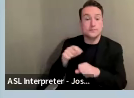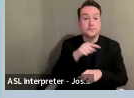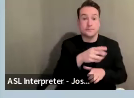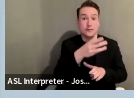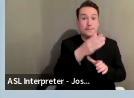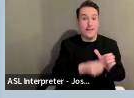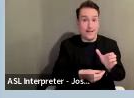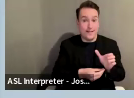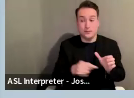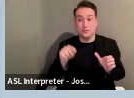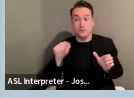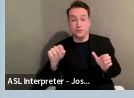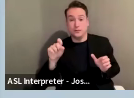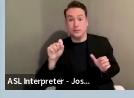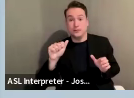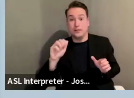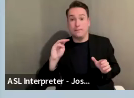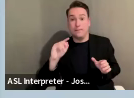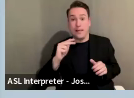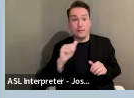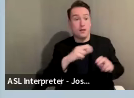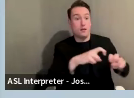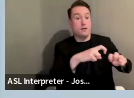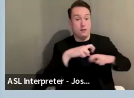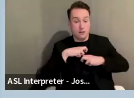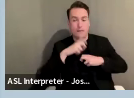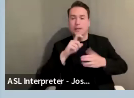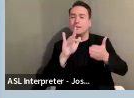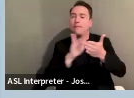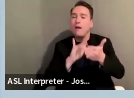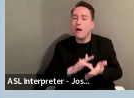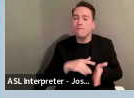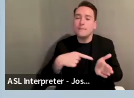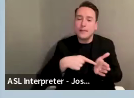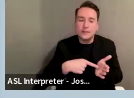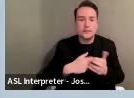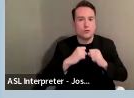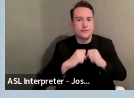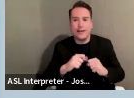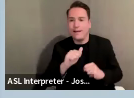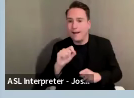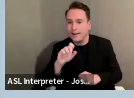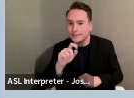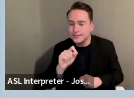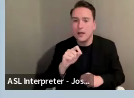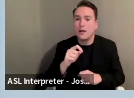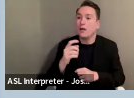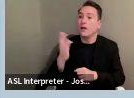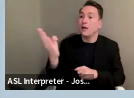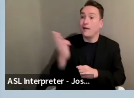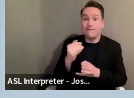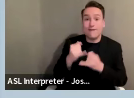Samantha needs to safeguard the assets, pay bills, pay final expenses, get the final tax return